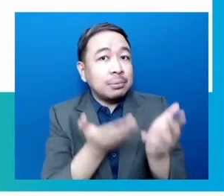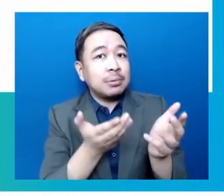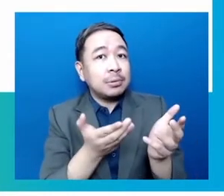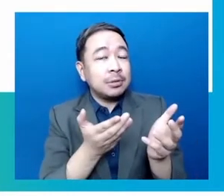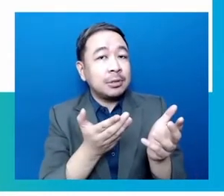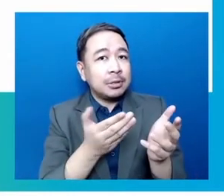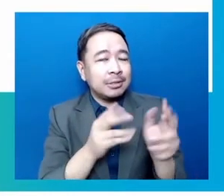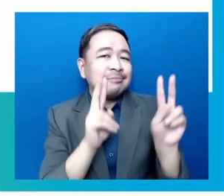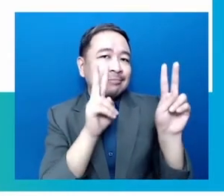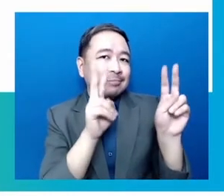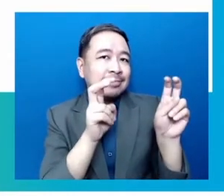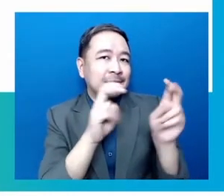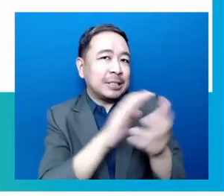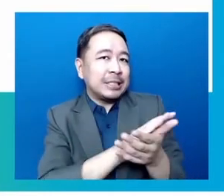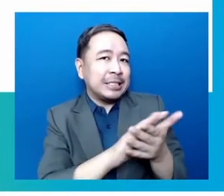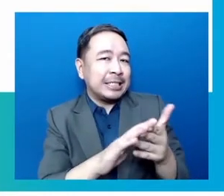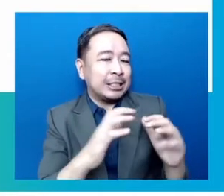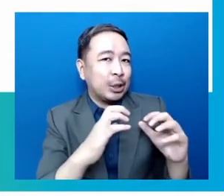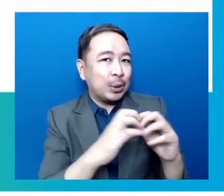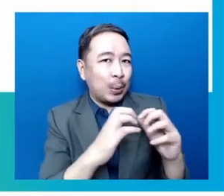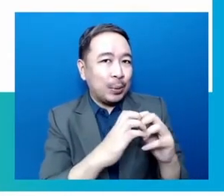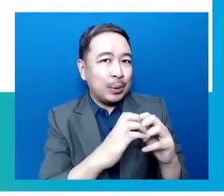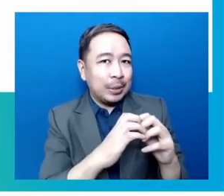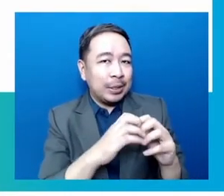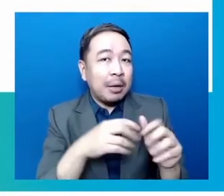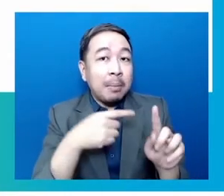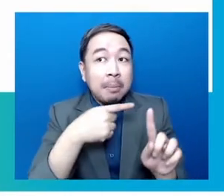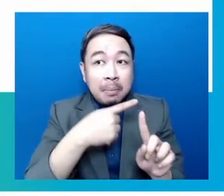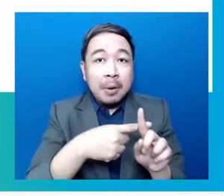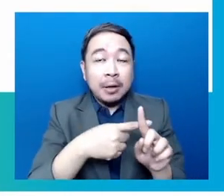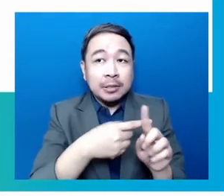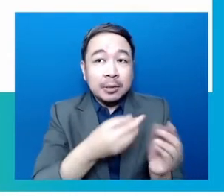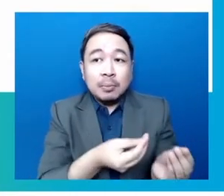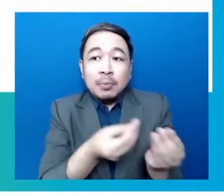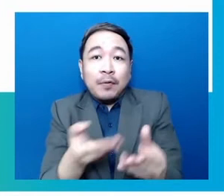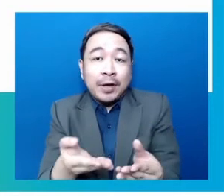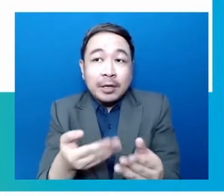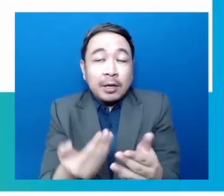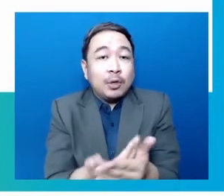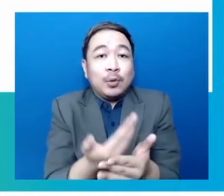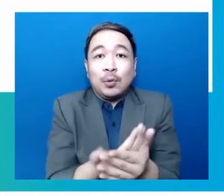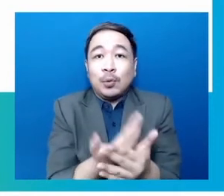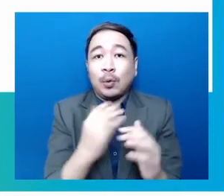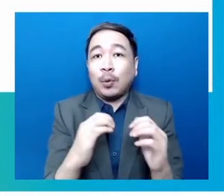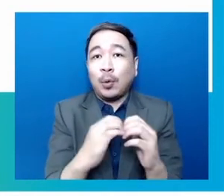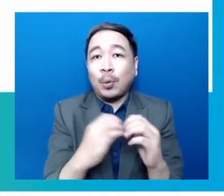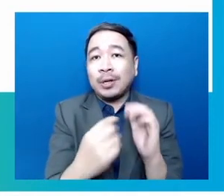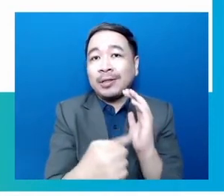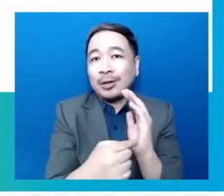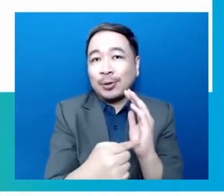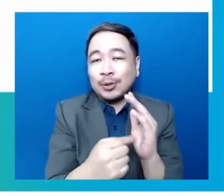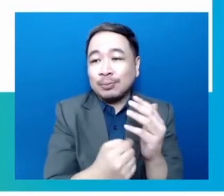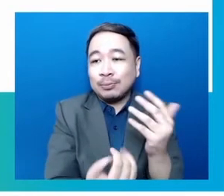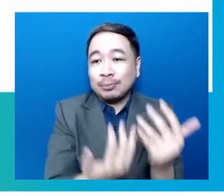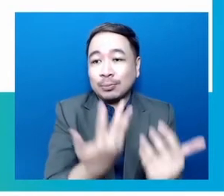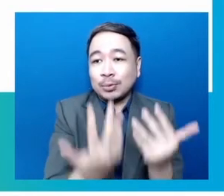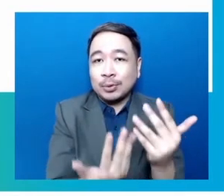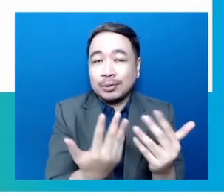coal and providing a crutch for the next generation of coal technology in Asia. Next slide, please.